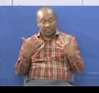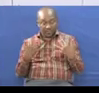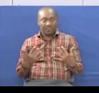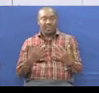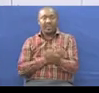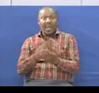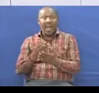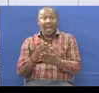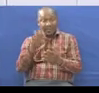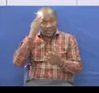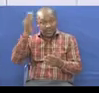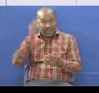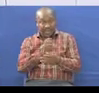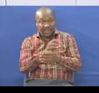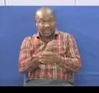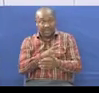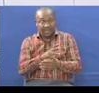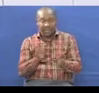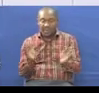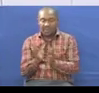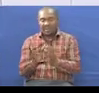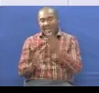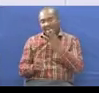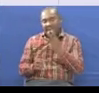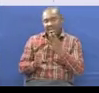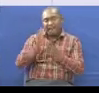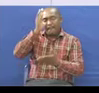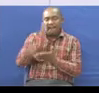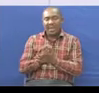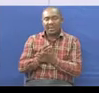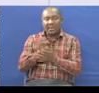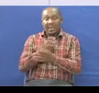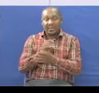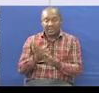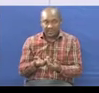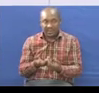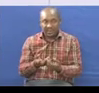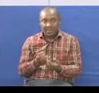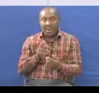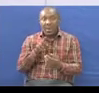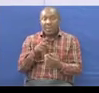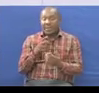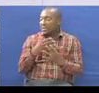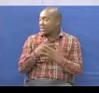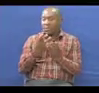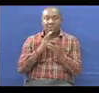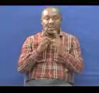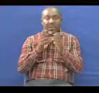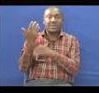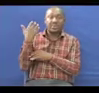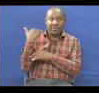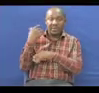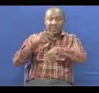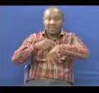remaining with three main characteristics which were not discussed in the previous lessons. So today, let's